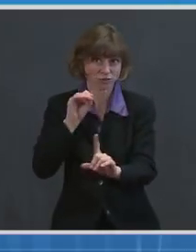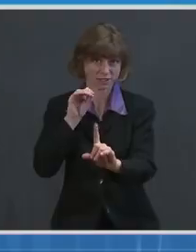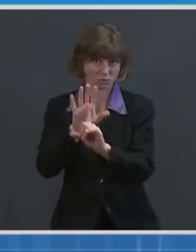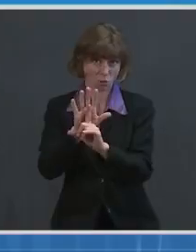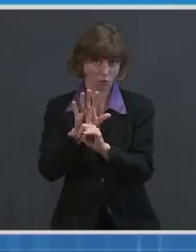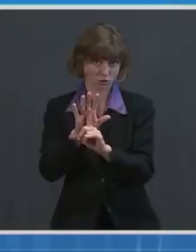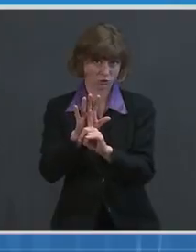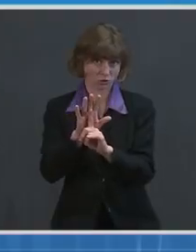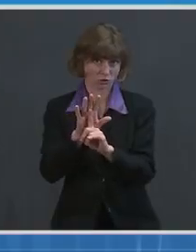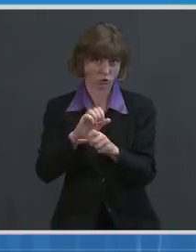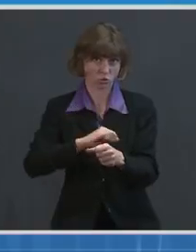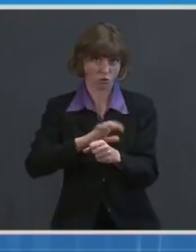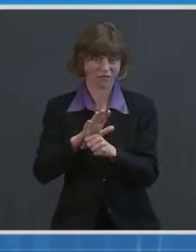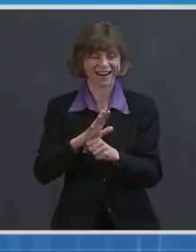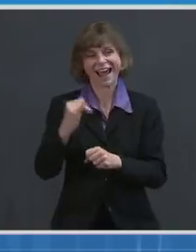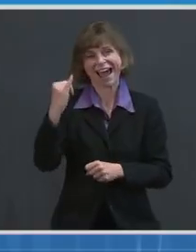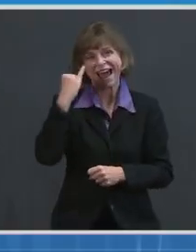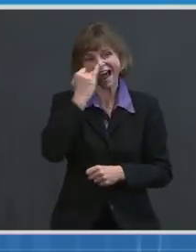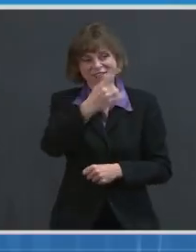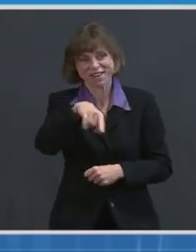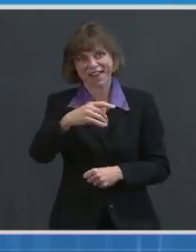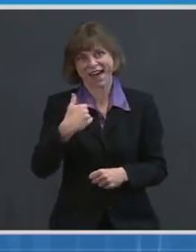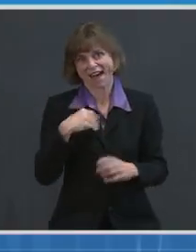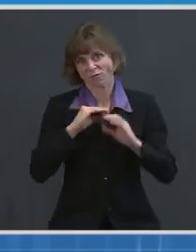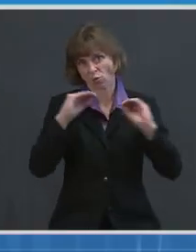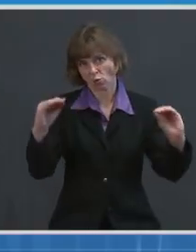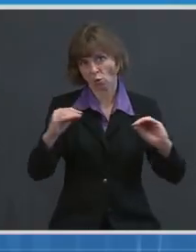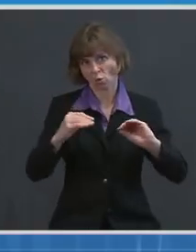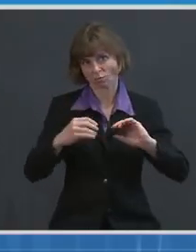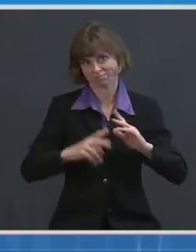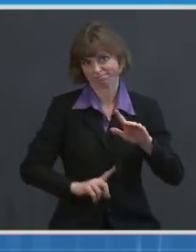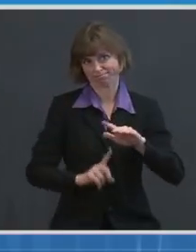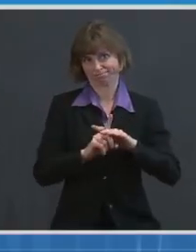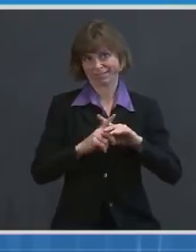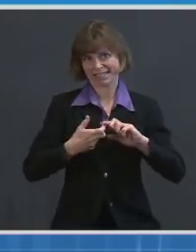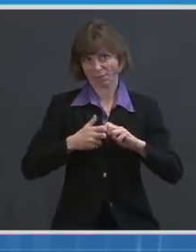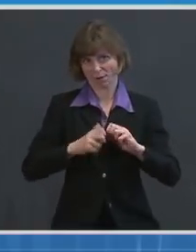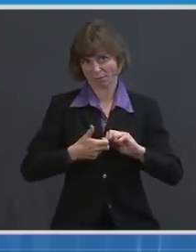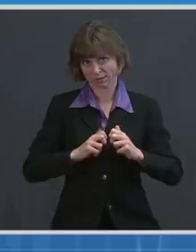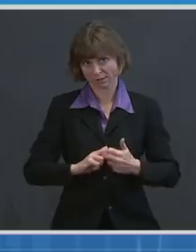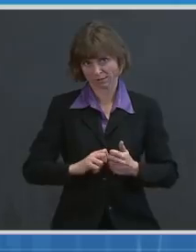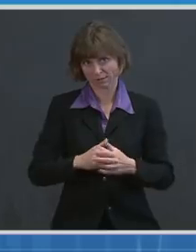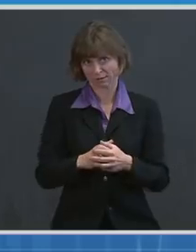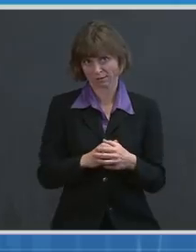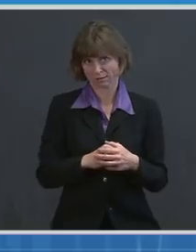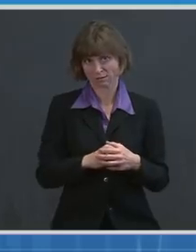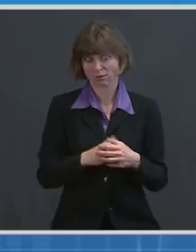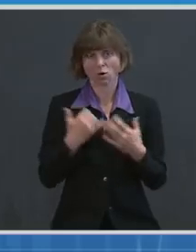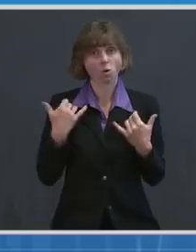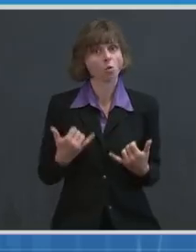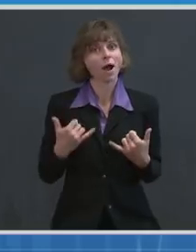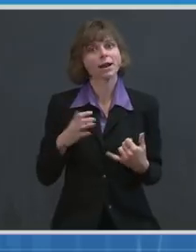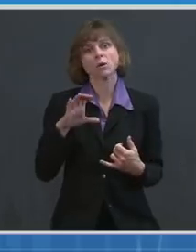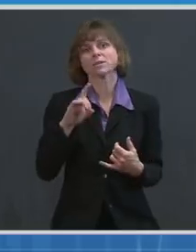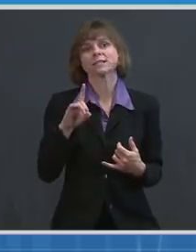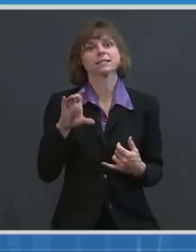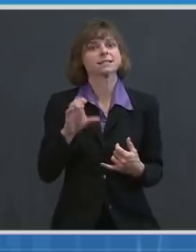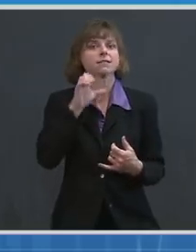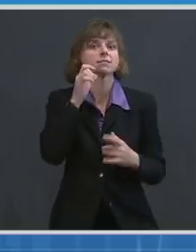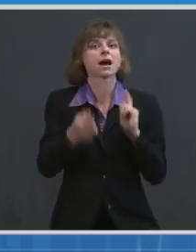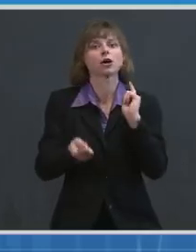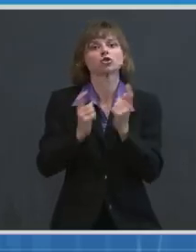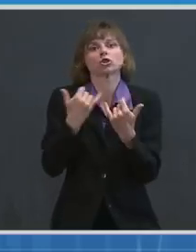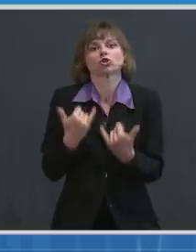COVID-19, as long as they are asymptomatic. At this time, the CDC is not adjusting current guidance